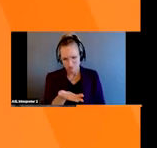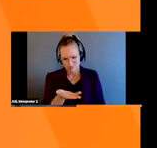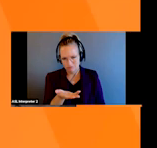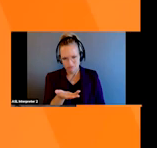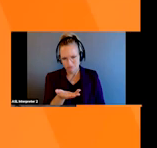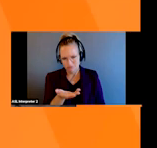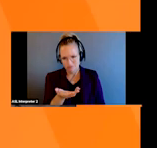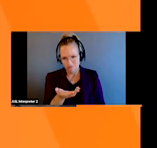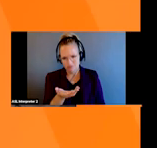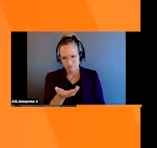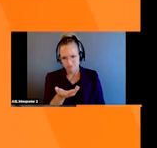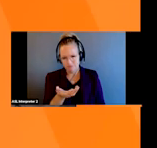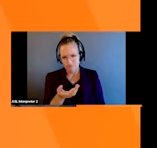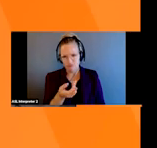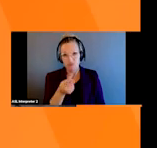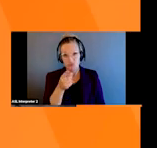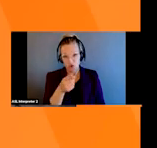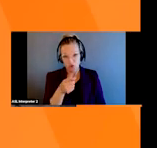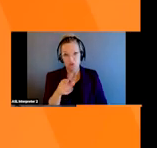the you to follow other people.